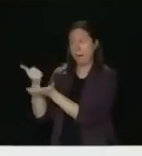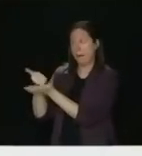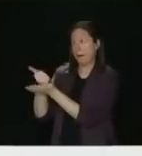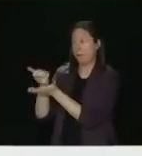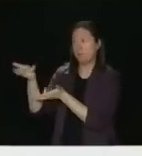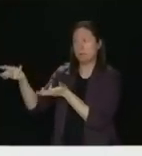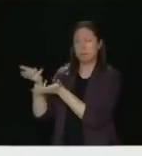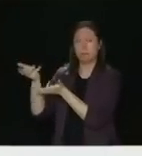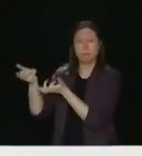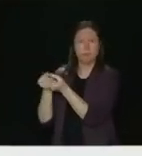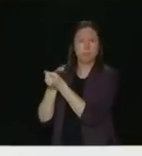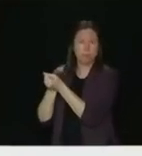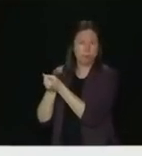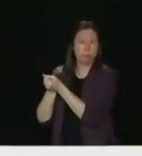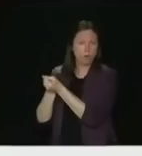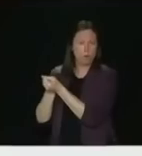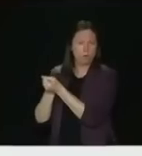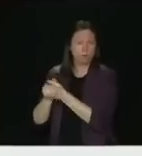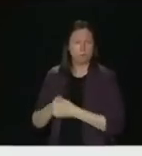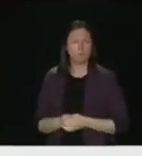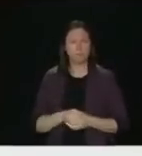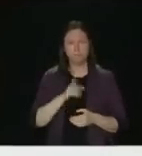to support Ukraine.